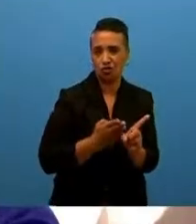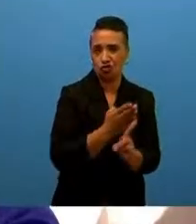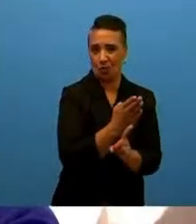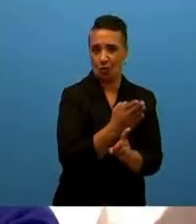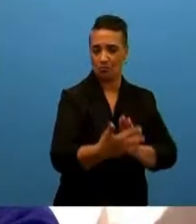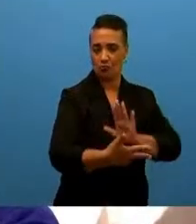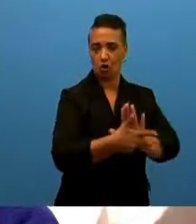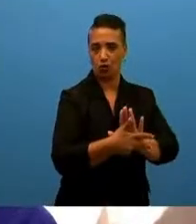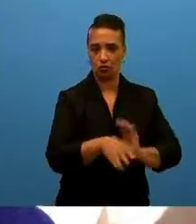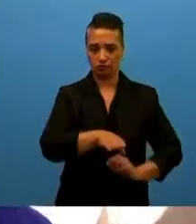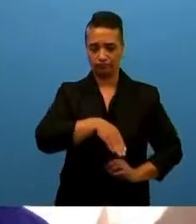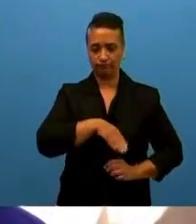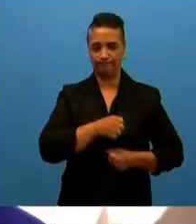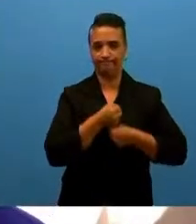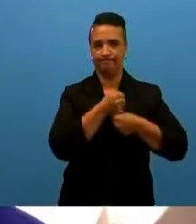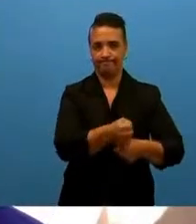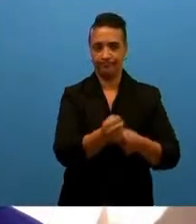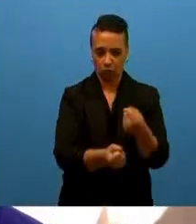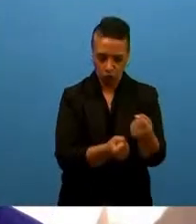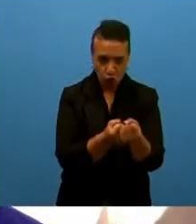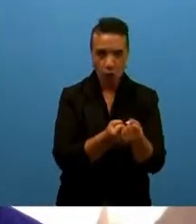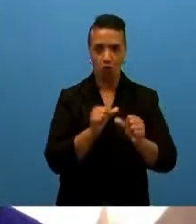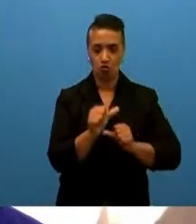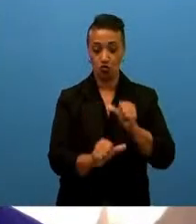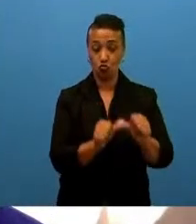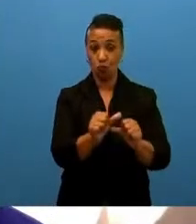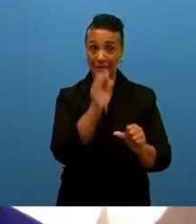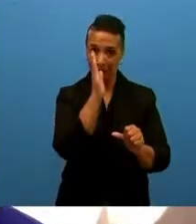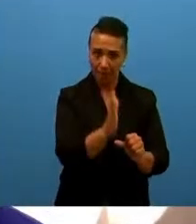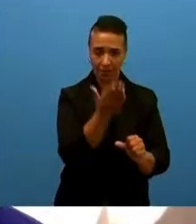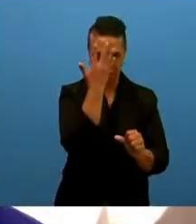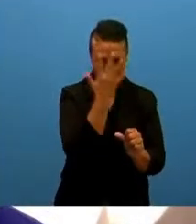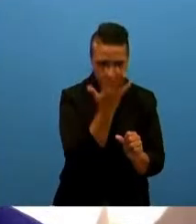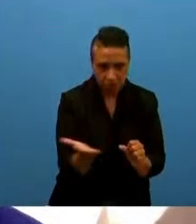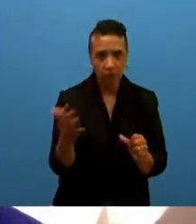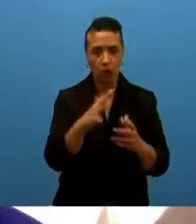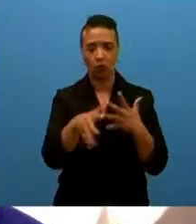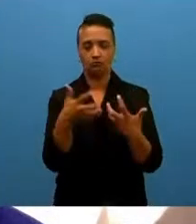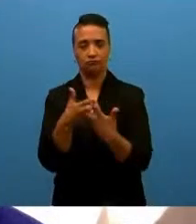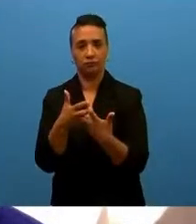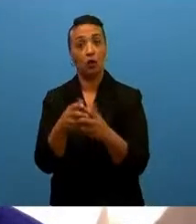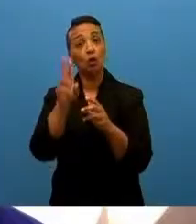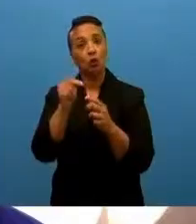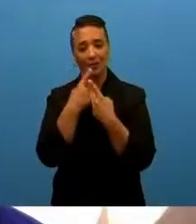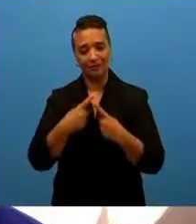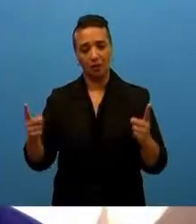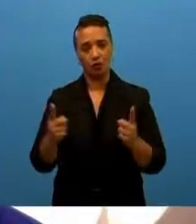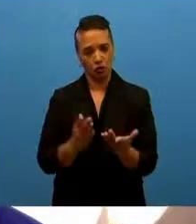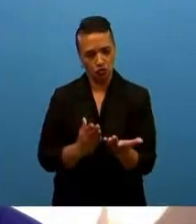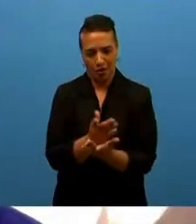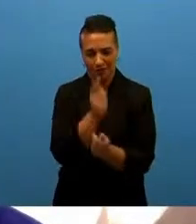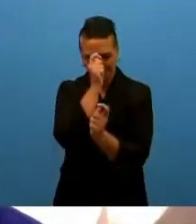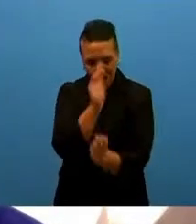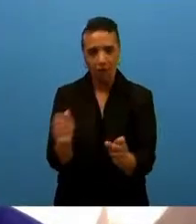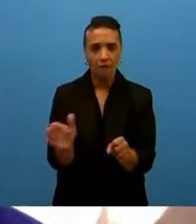peoples. We support an accreditation process rooted in the UN Declaration of the Rights of Indigenous Peoples and accreditation